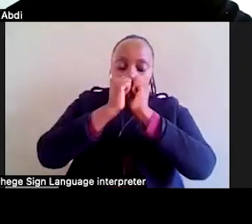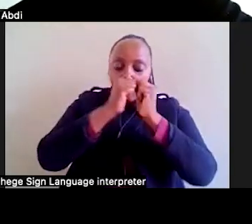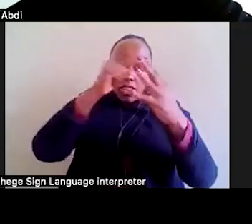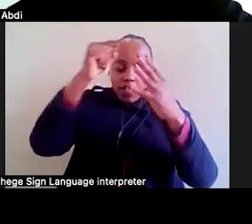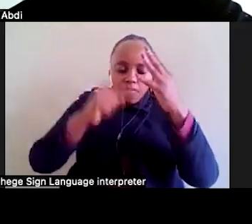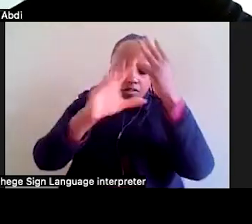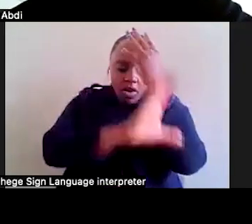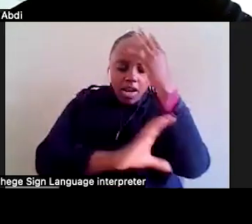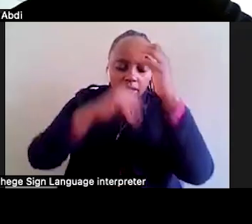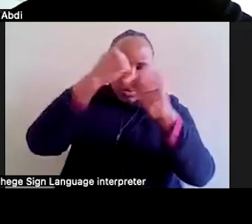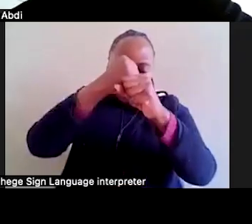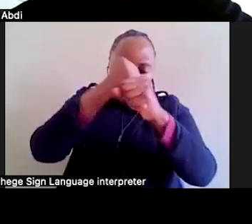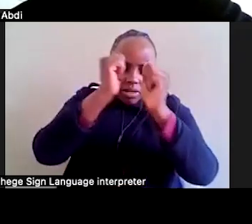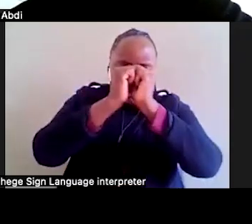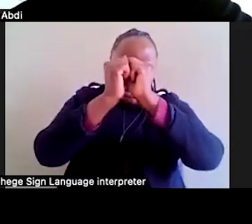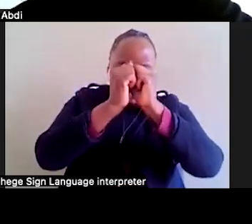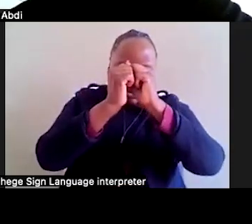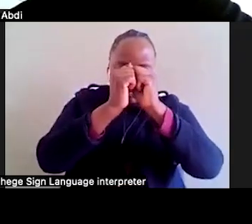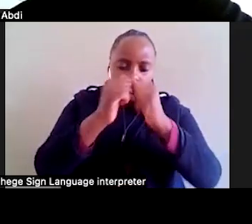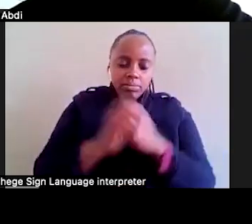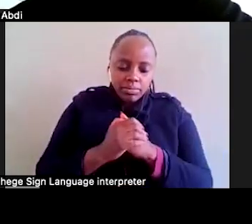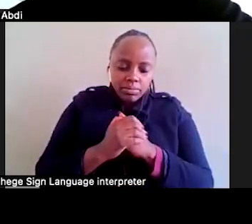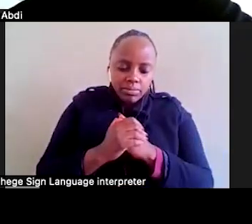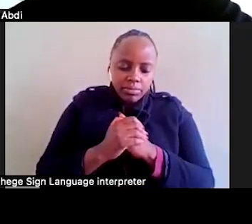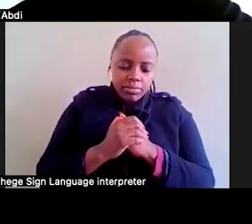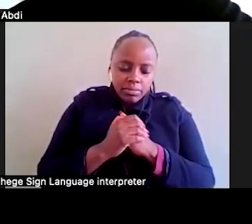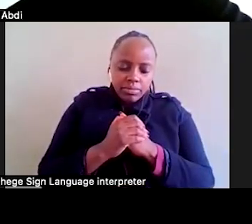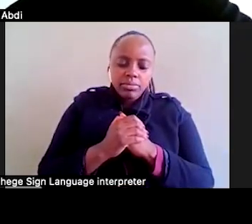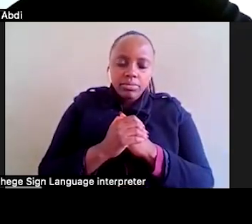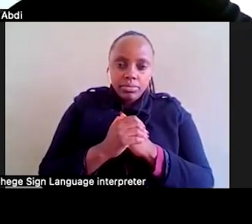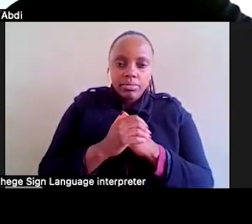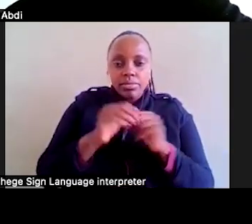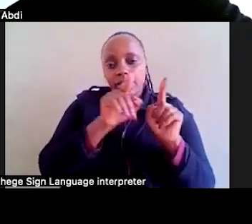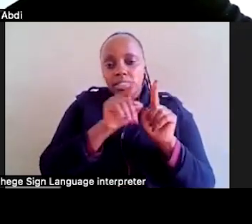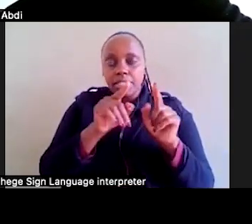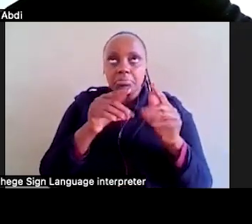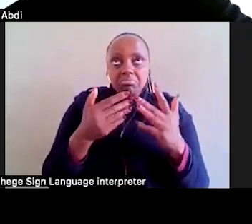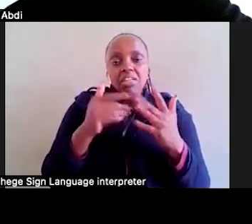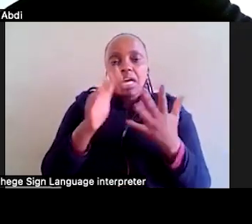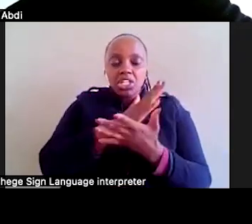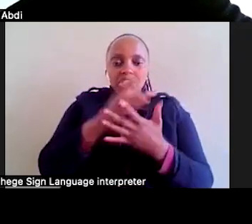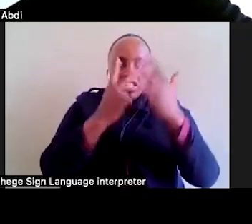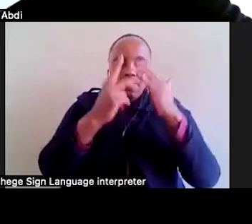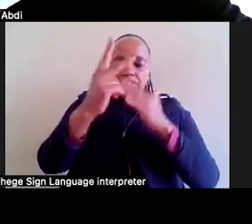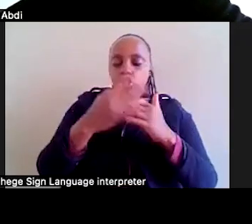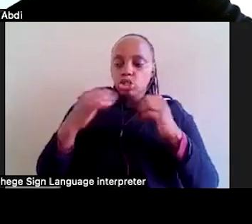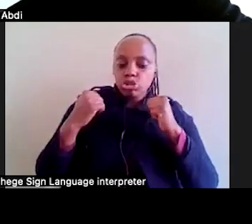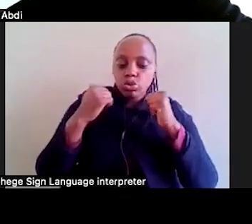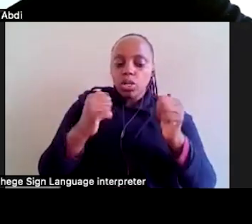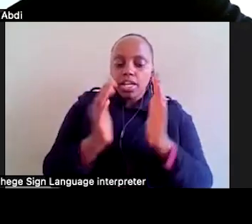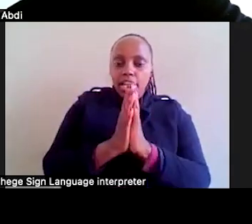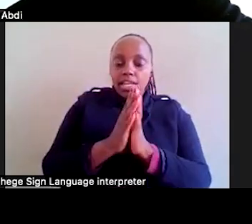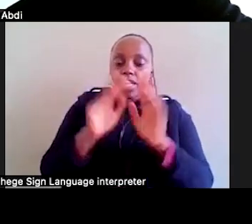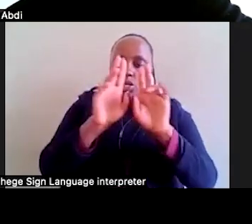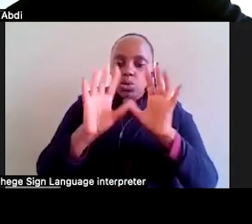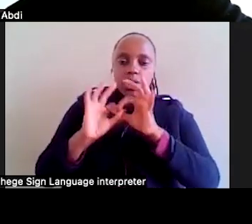they have unique context. But I would also like to emphasize that our shared vision is bold and it is